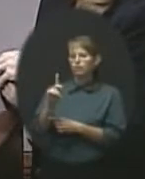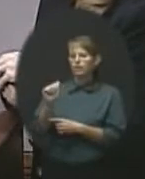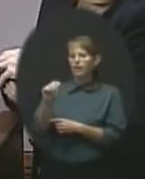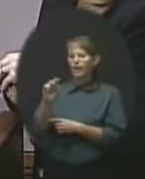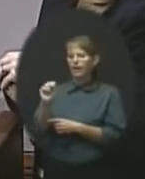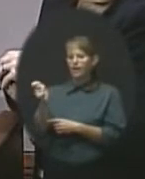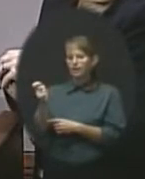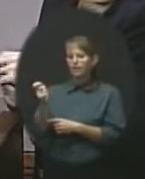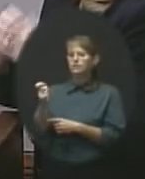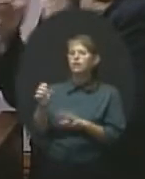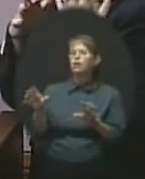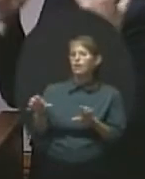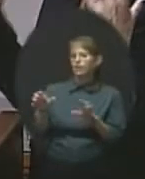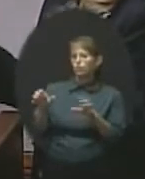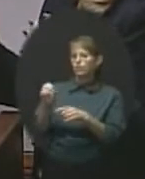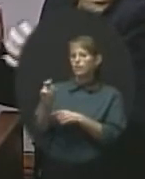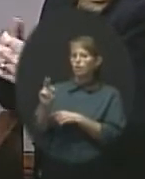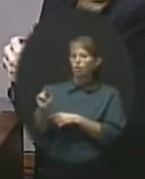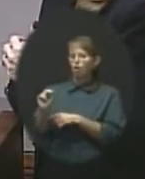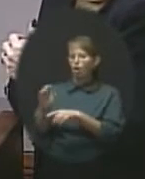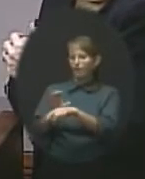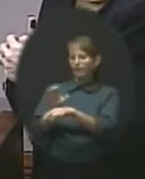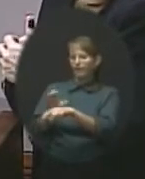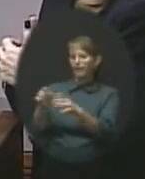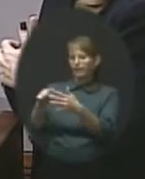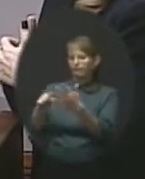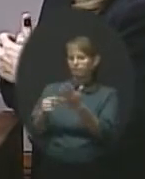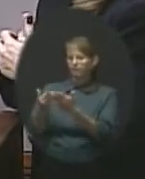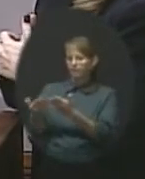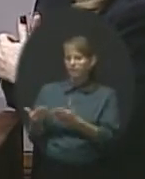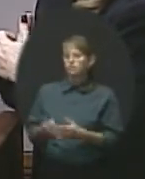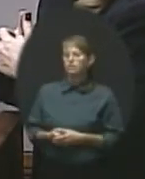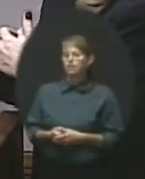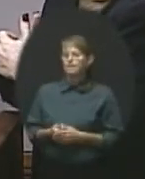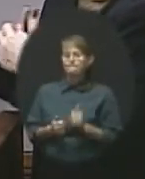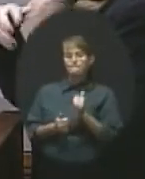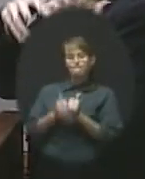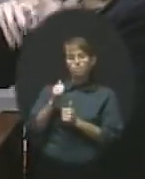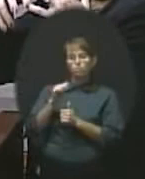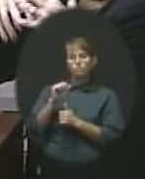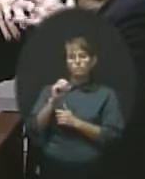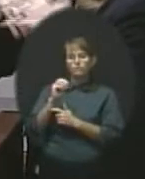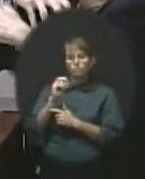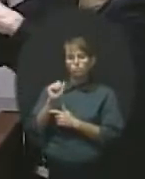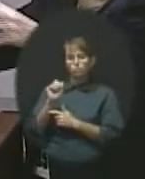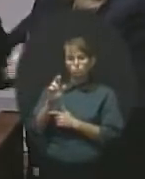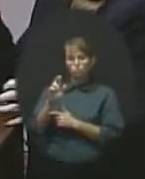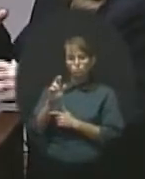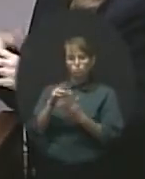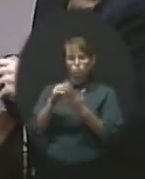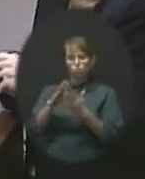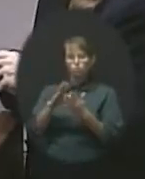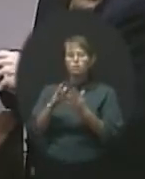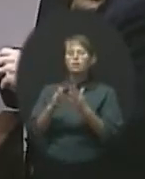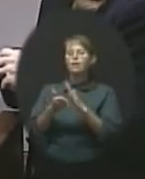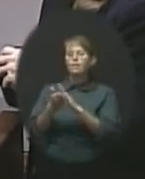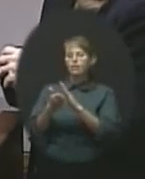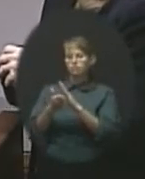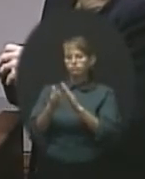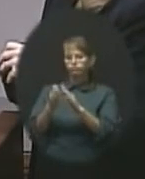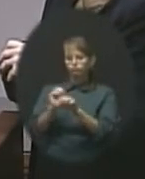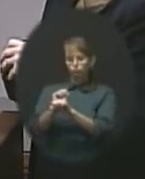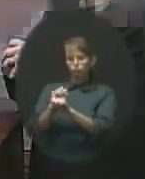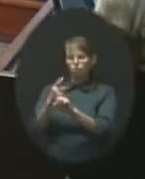off-campus learning. But the majority of those SOAR students operate out of the Northwest Campus on the PLC building. Okay, and that's our